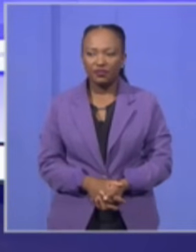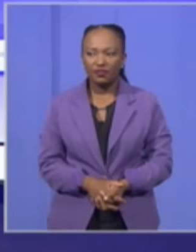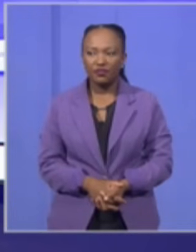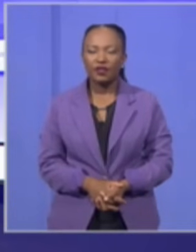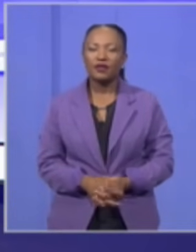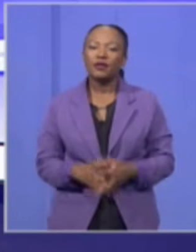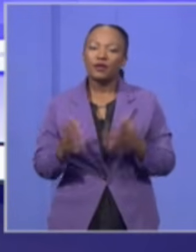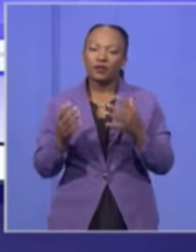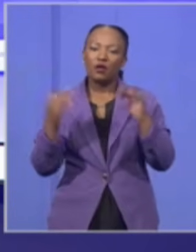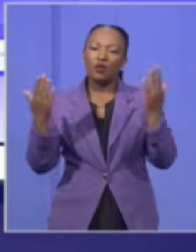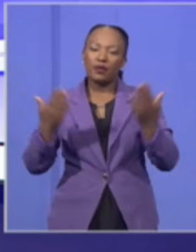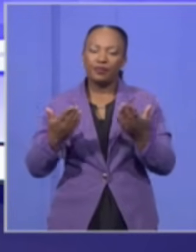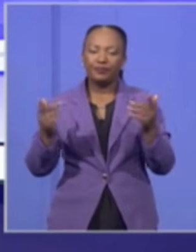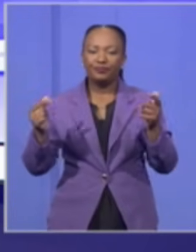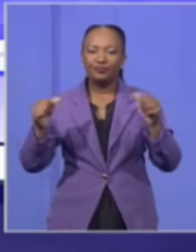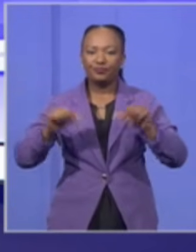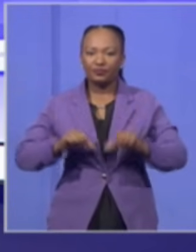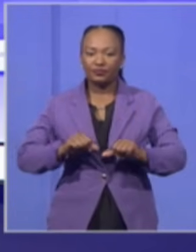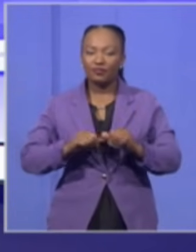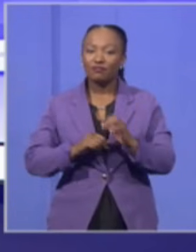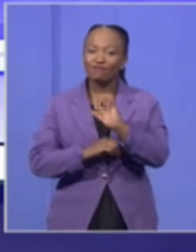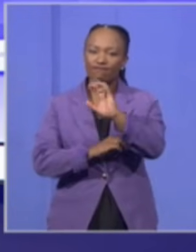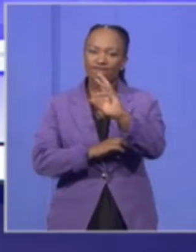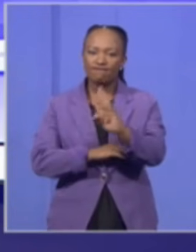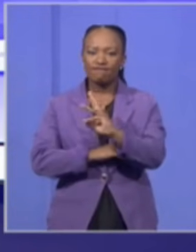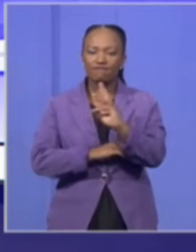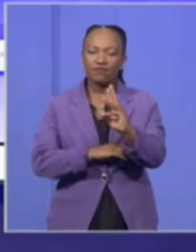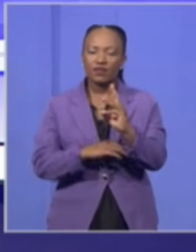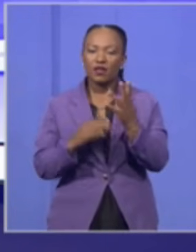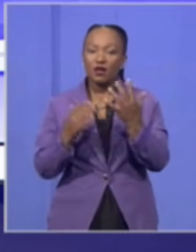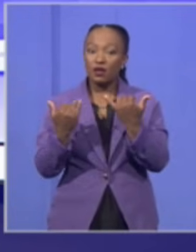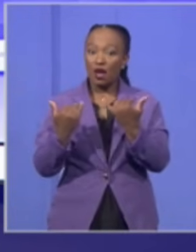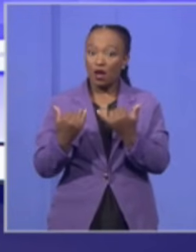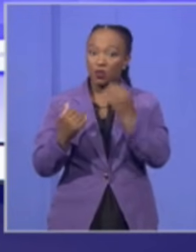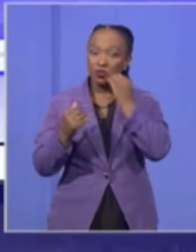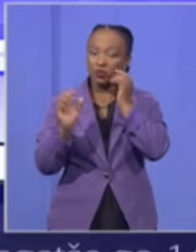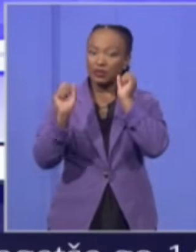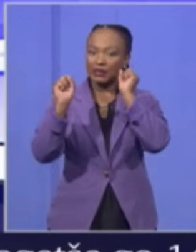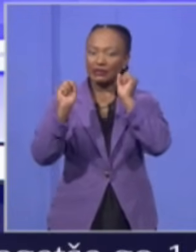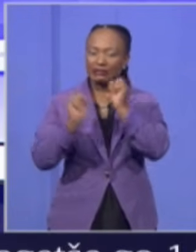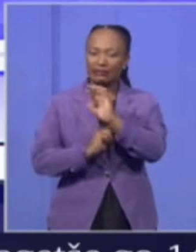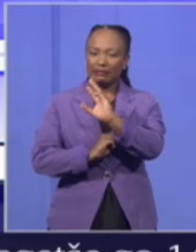Re sa buša re le amogela temošo ke ya gore diteng tša pego yeo e latelago di ka